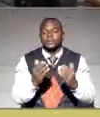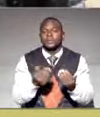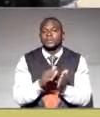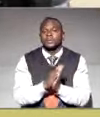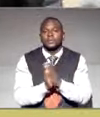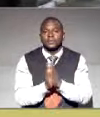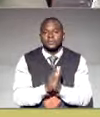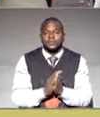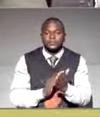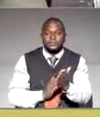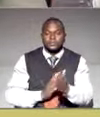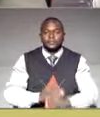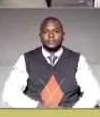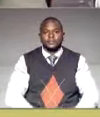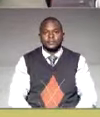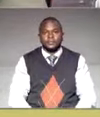is more on that.